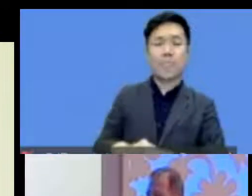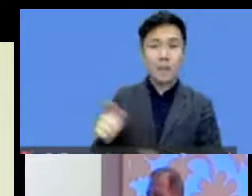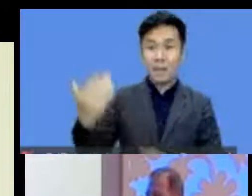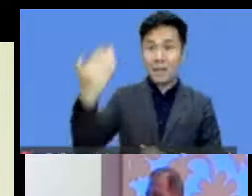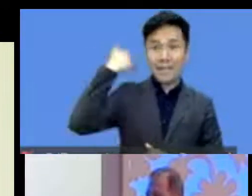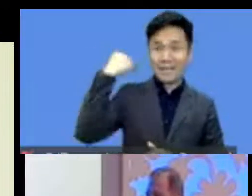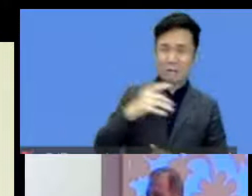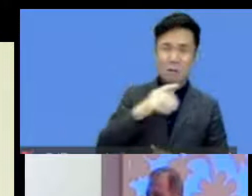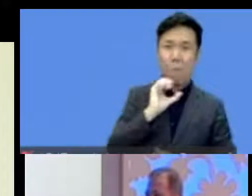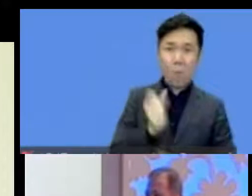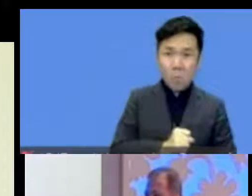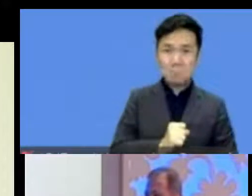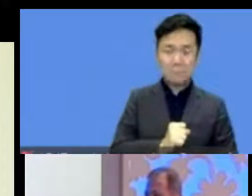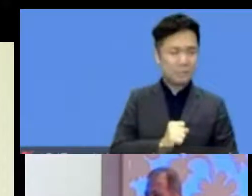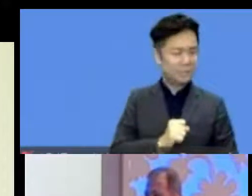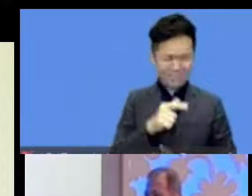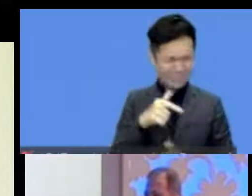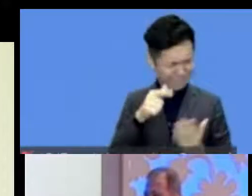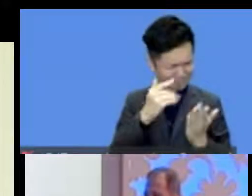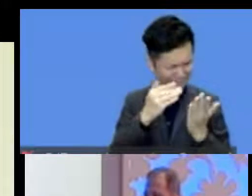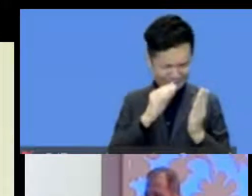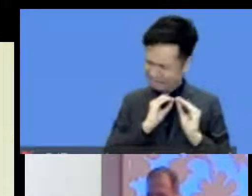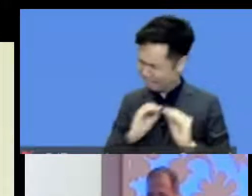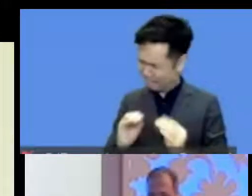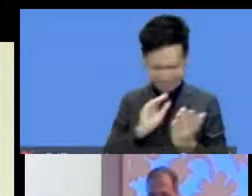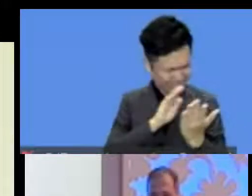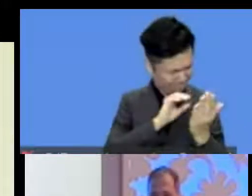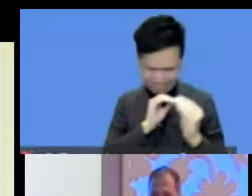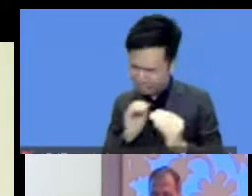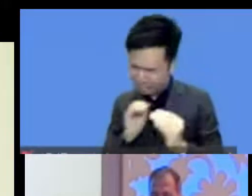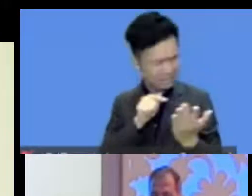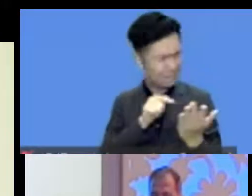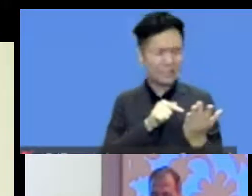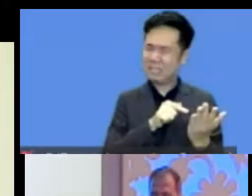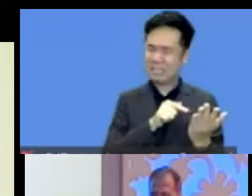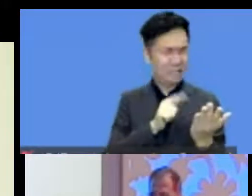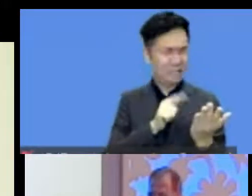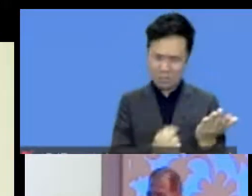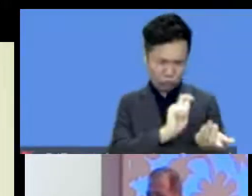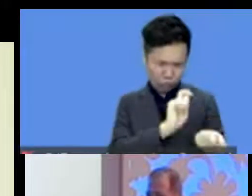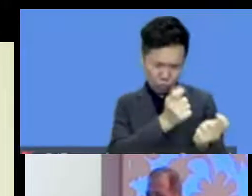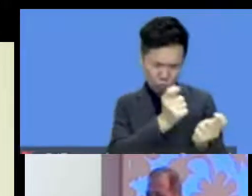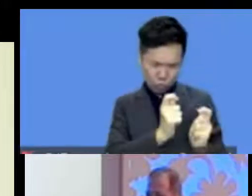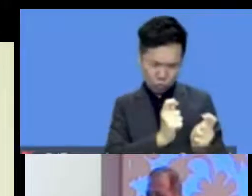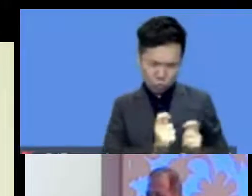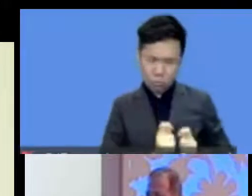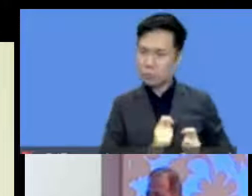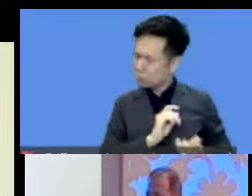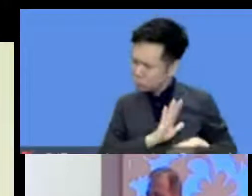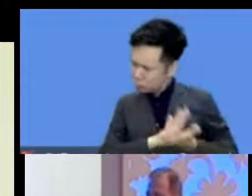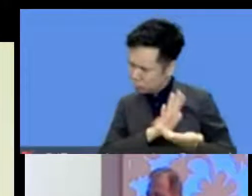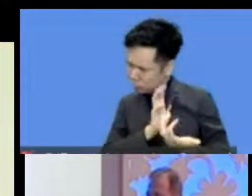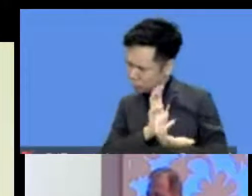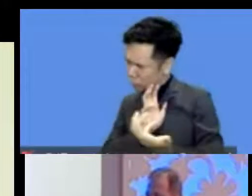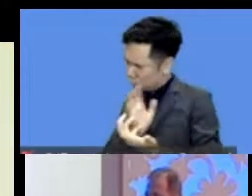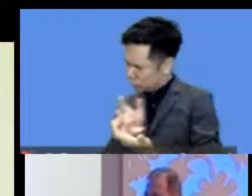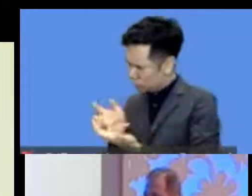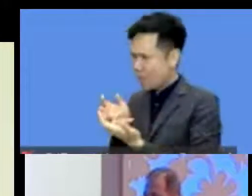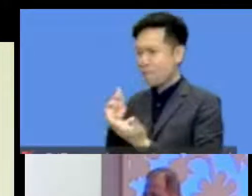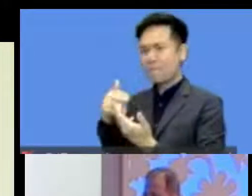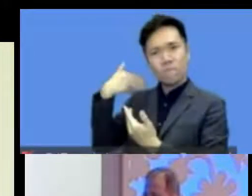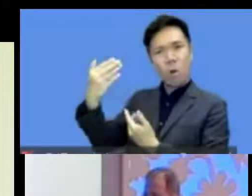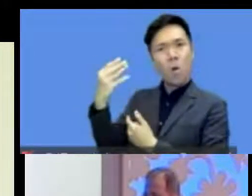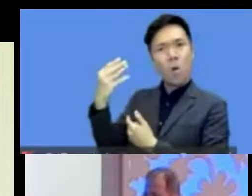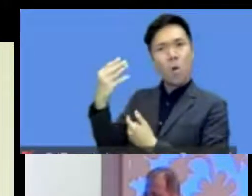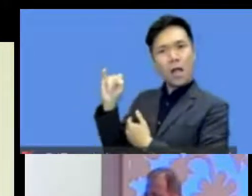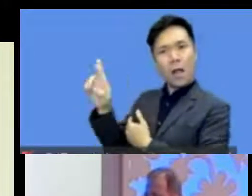curriculum that can give skill sets that's necessary for the fourth industrial revolution, and followed by, you know,